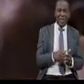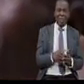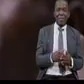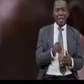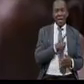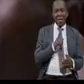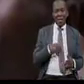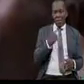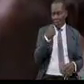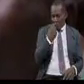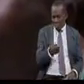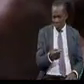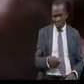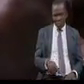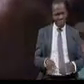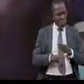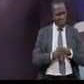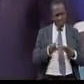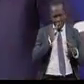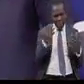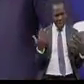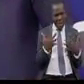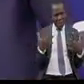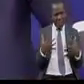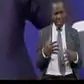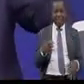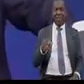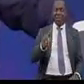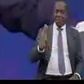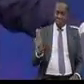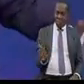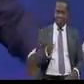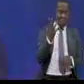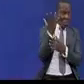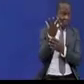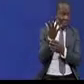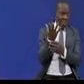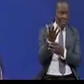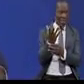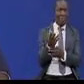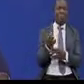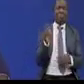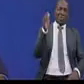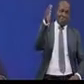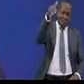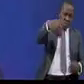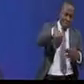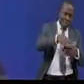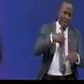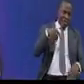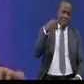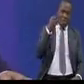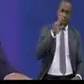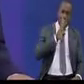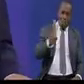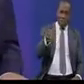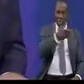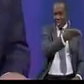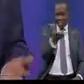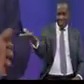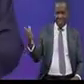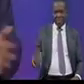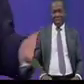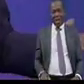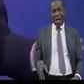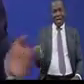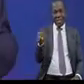sea. It will drown everyone. But it says, stretch your rod. And he stretched the rod,